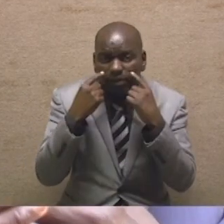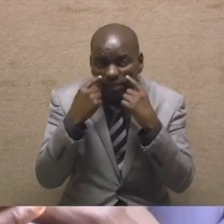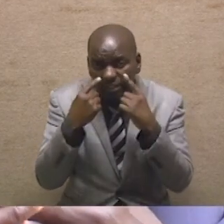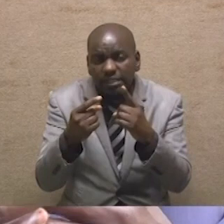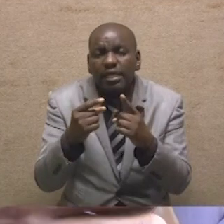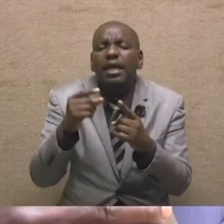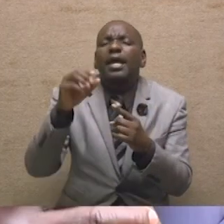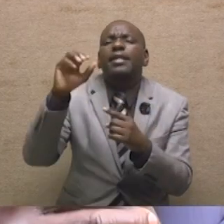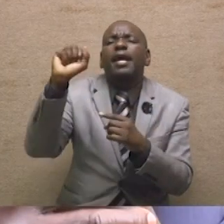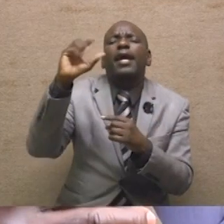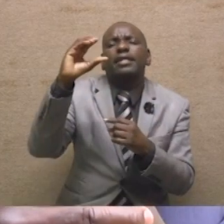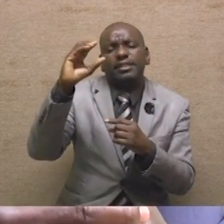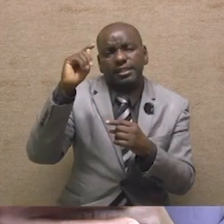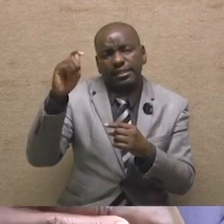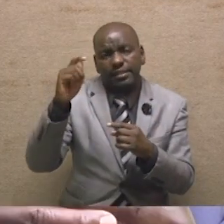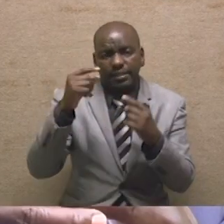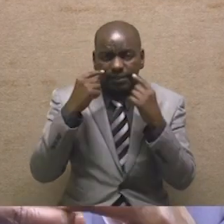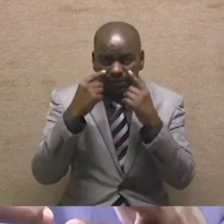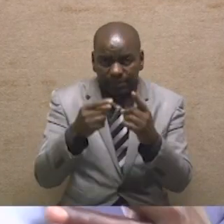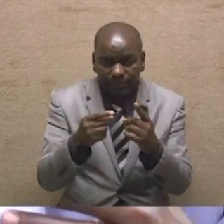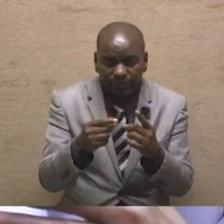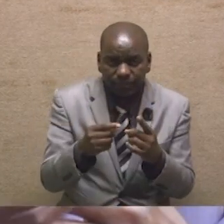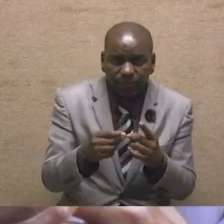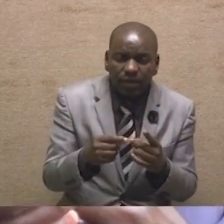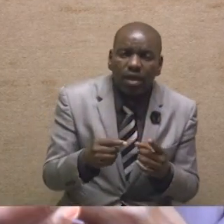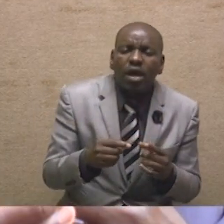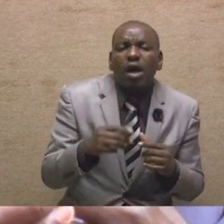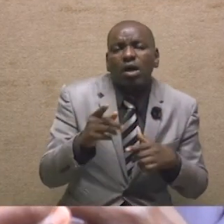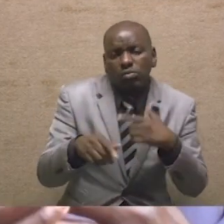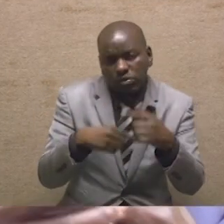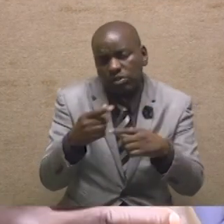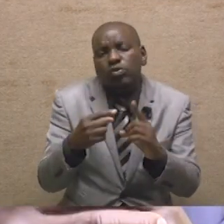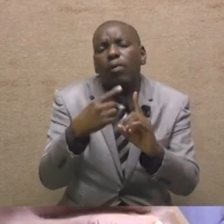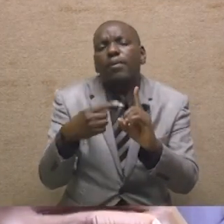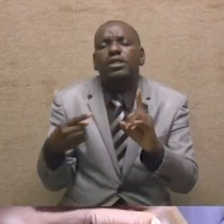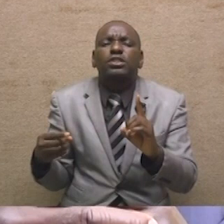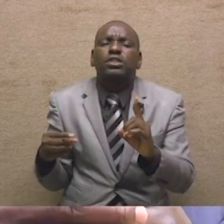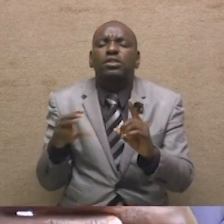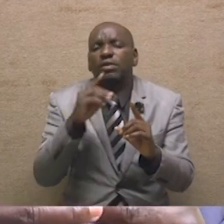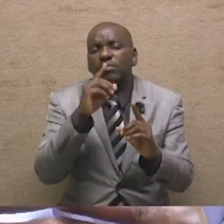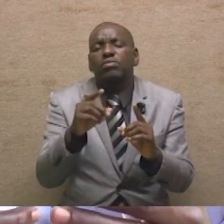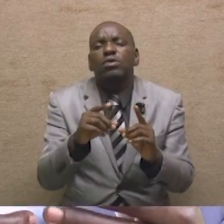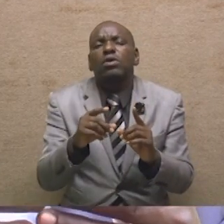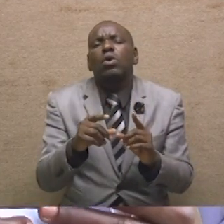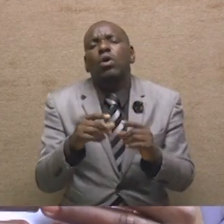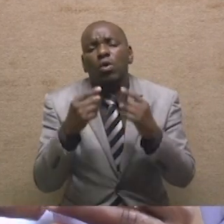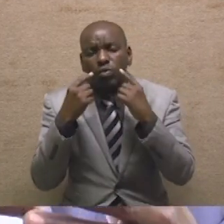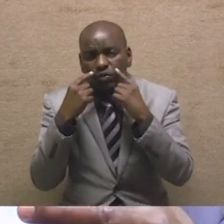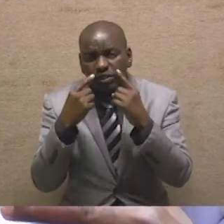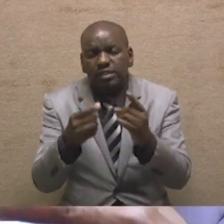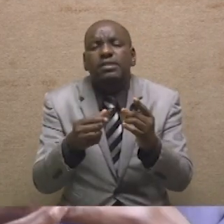act in encouragement by the ministry that once you